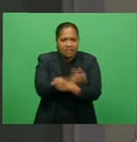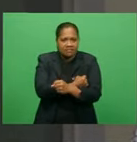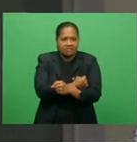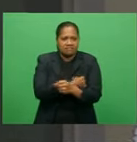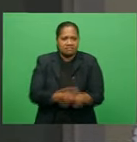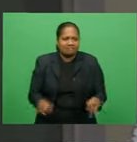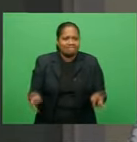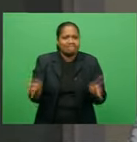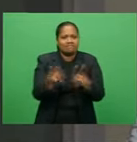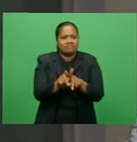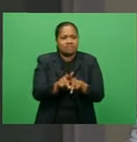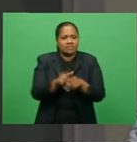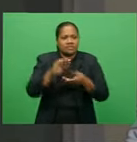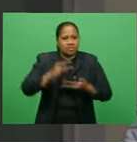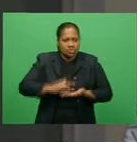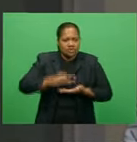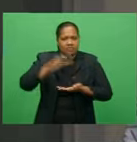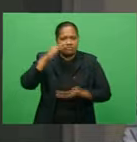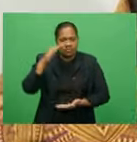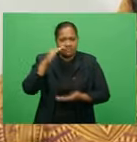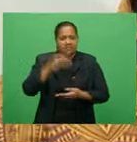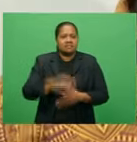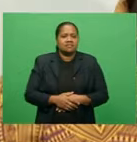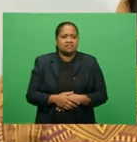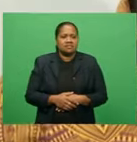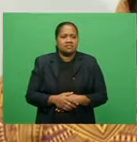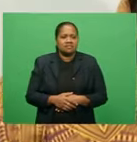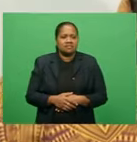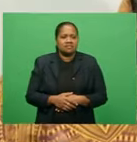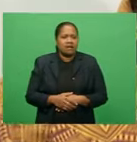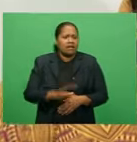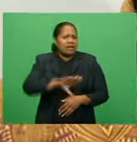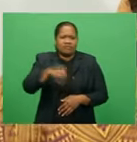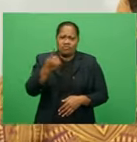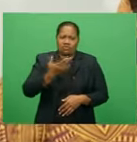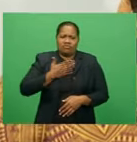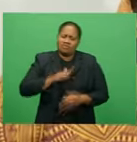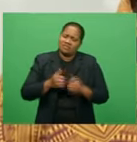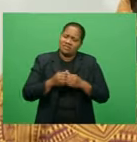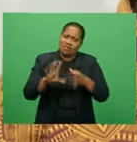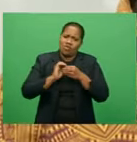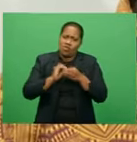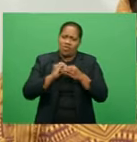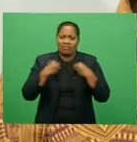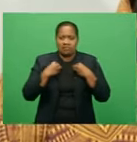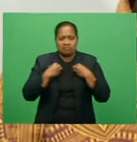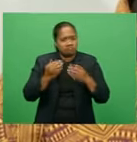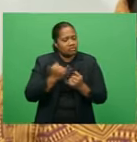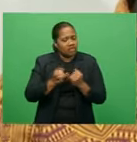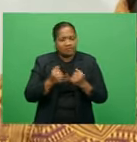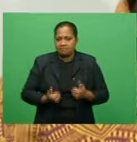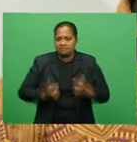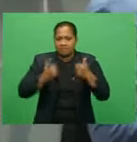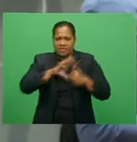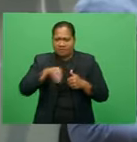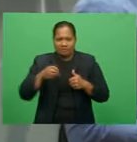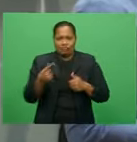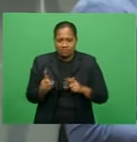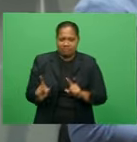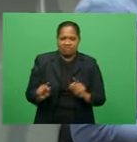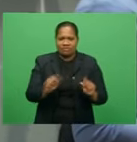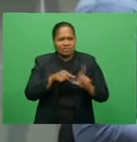even increase in foreign and domestic investments. Everybody wants to start their own business, and it's a very good thing. And everybody's exercising that. So the